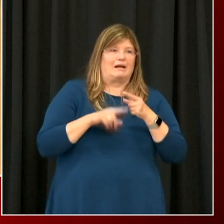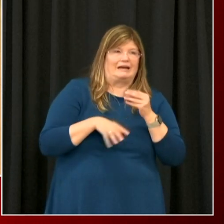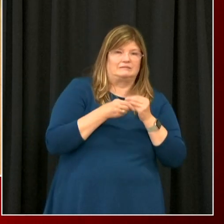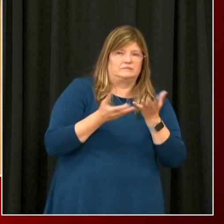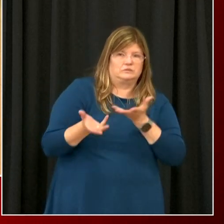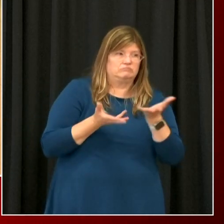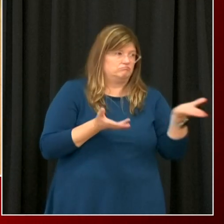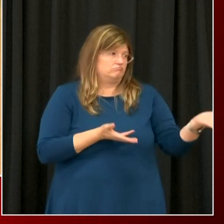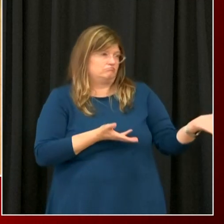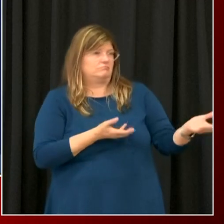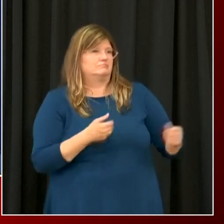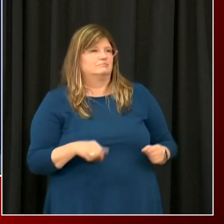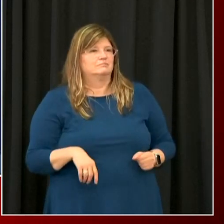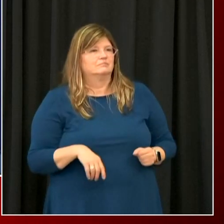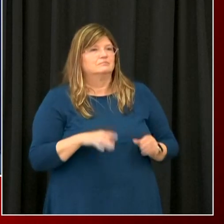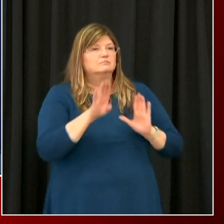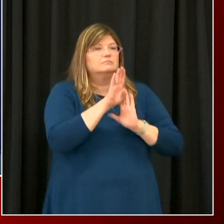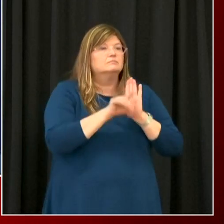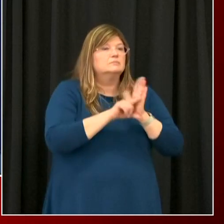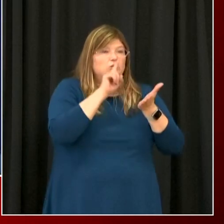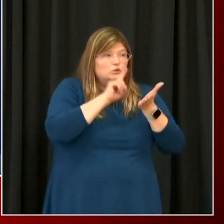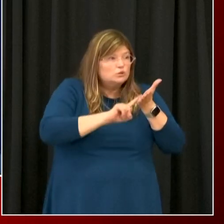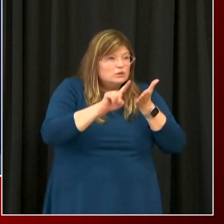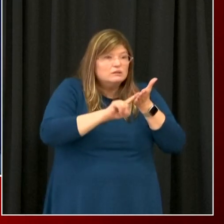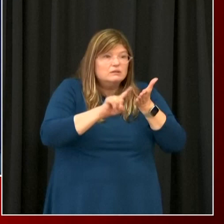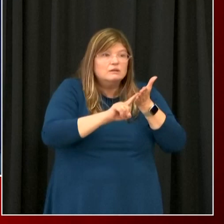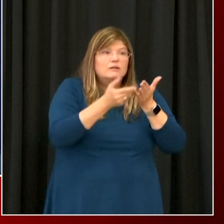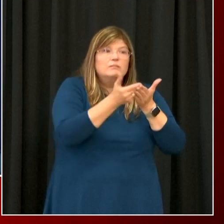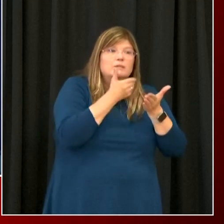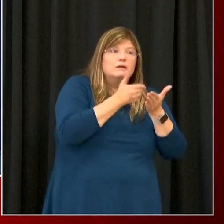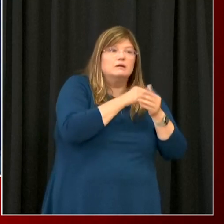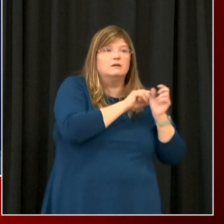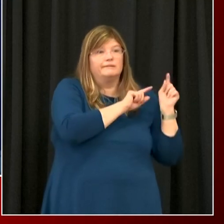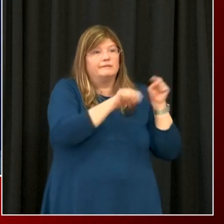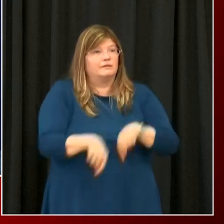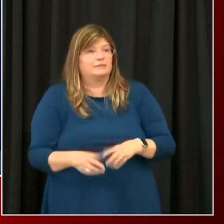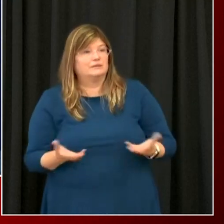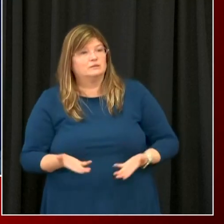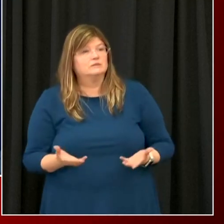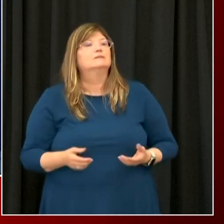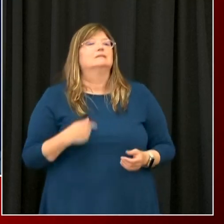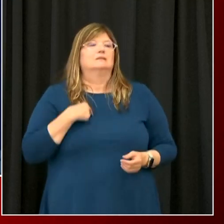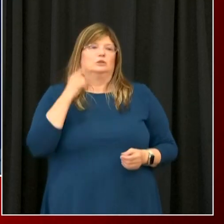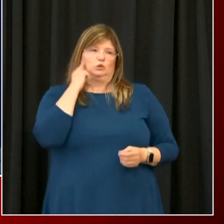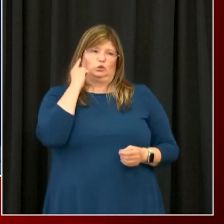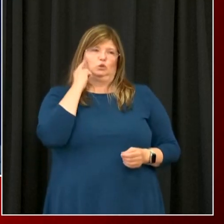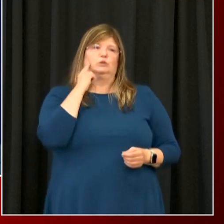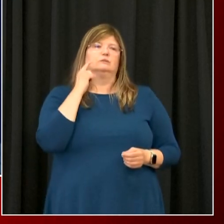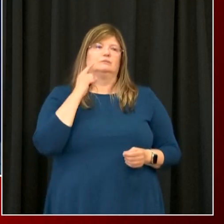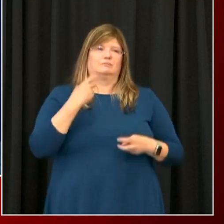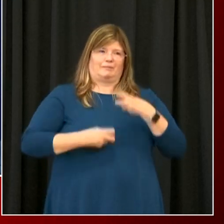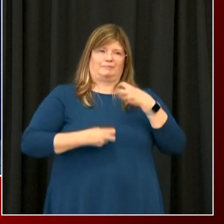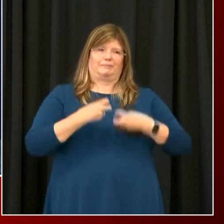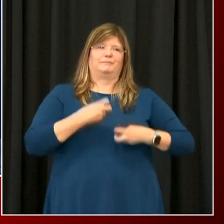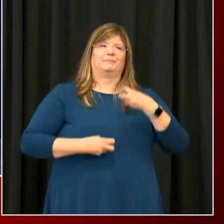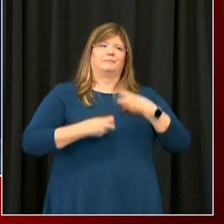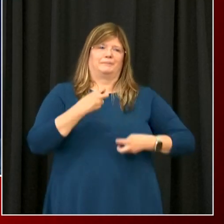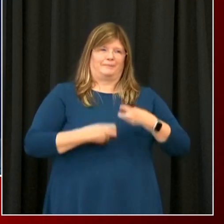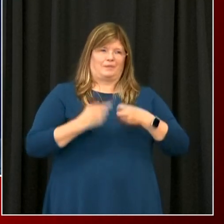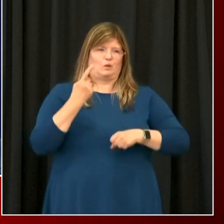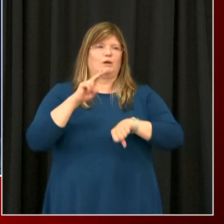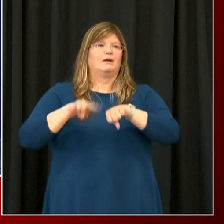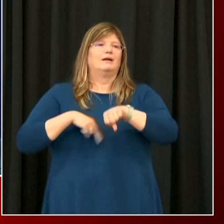backgrounds that are done before a guard are deployed in the city. I was made aware of an issue where a guardsman has been sent home.